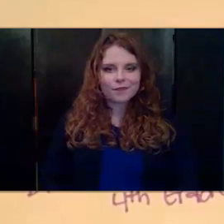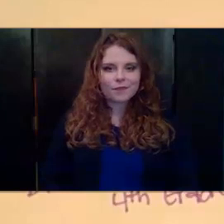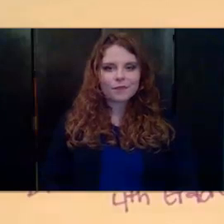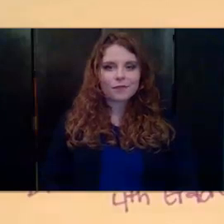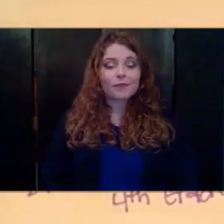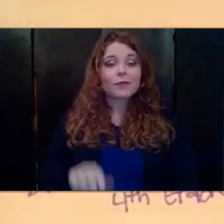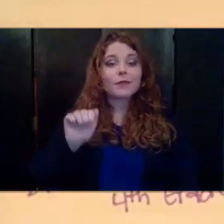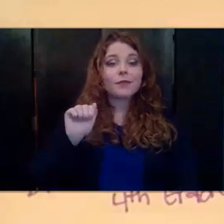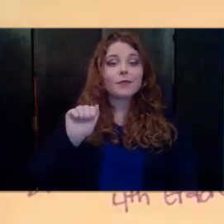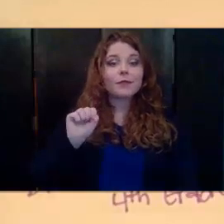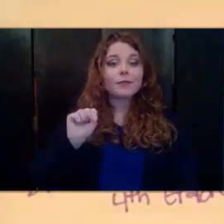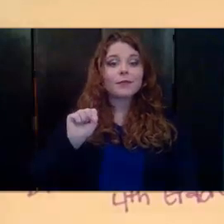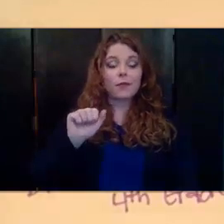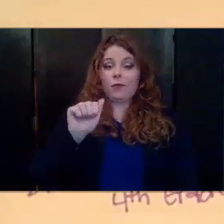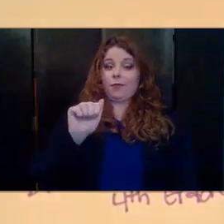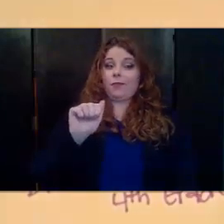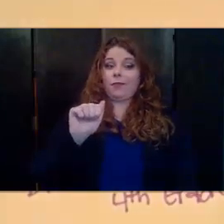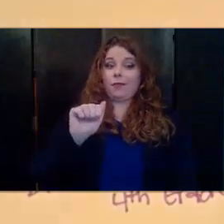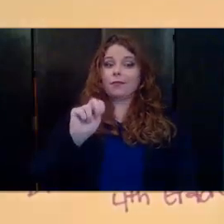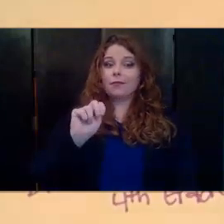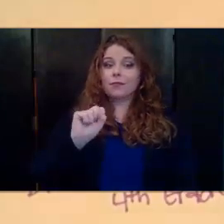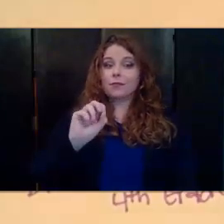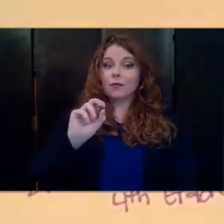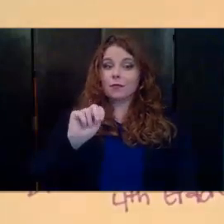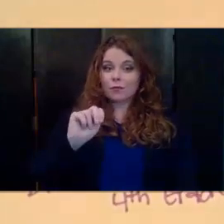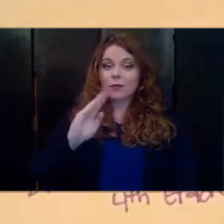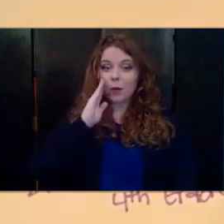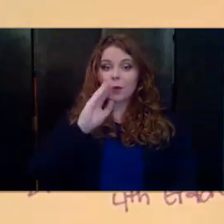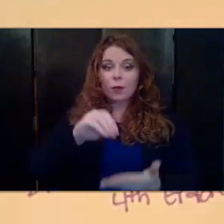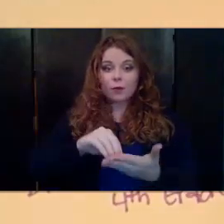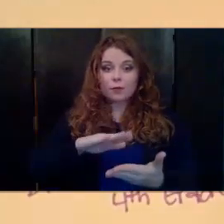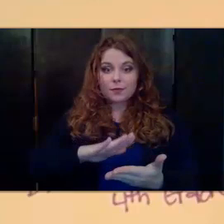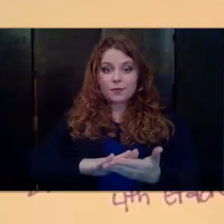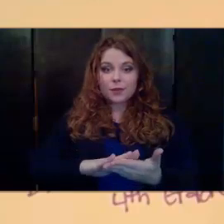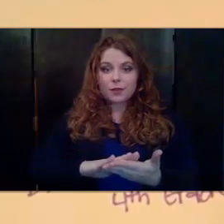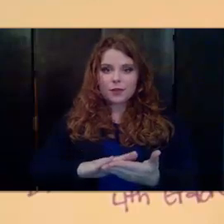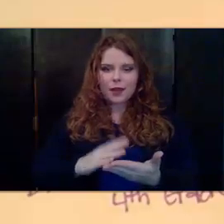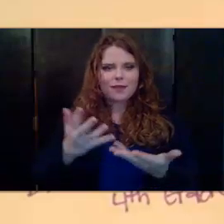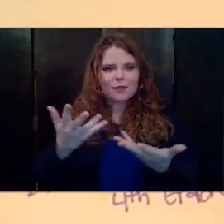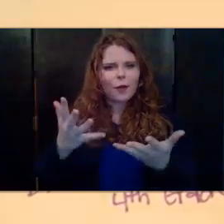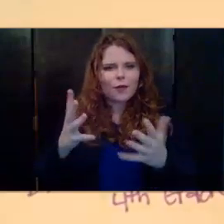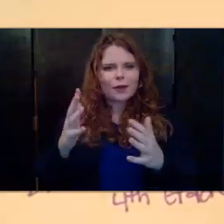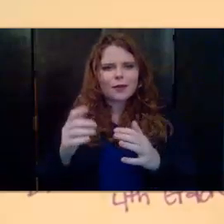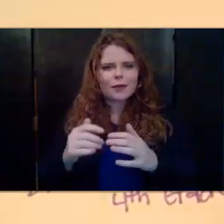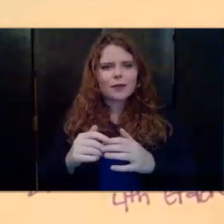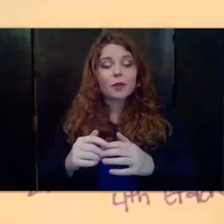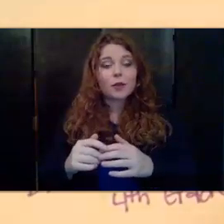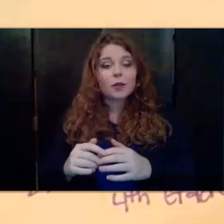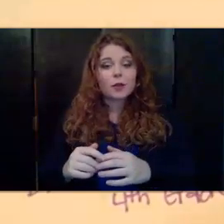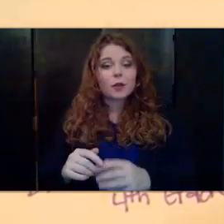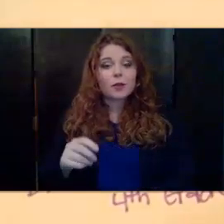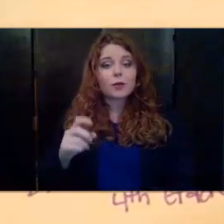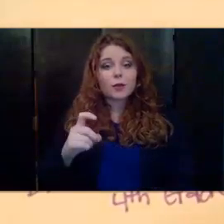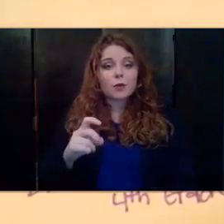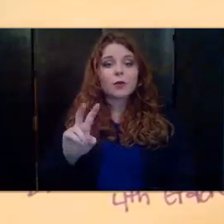Anson is 2 2/8. So again, we already have that listed here. So I'm going to put another X over 2